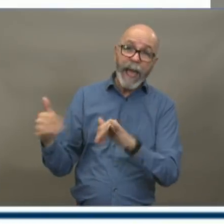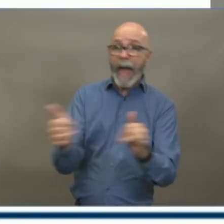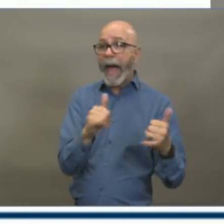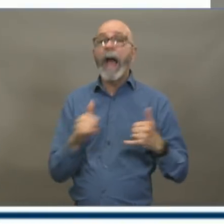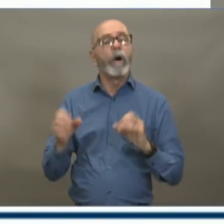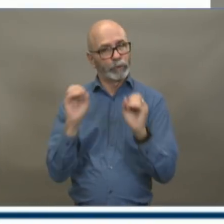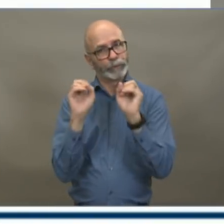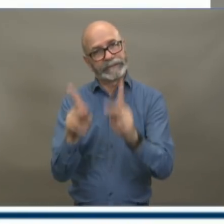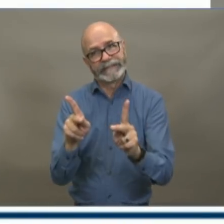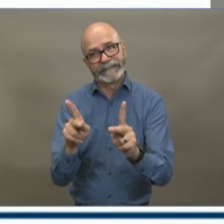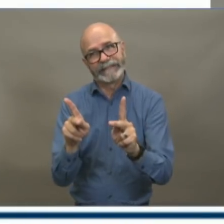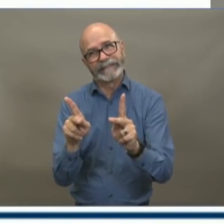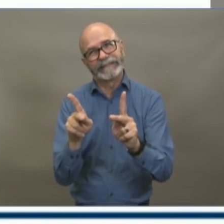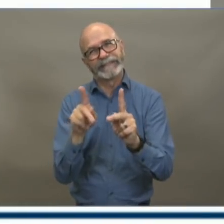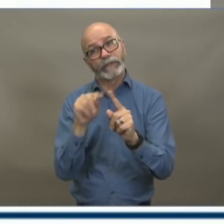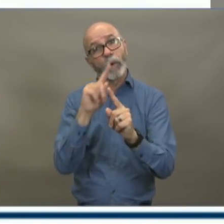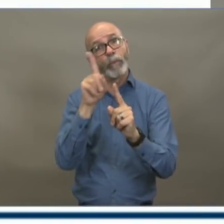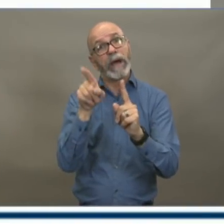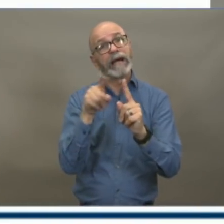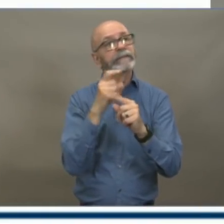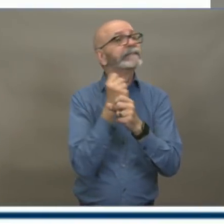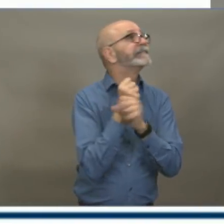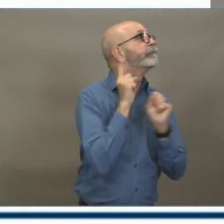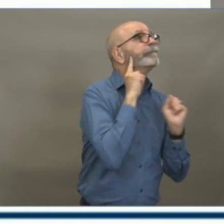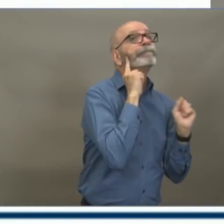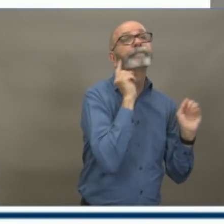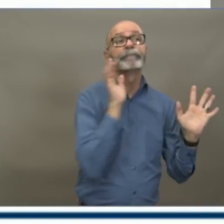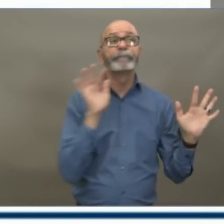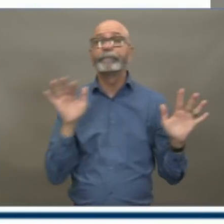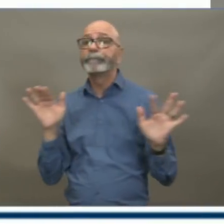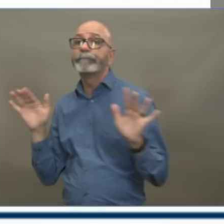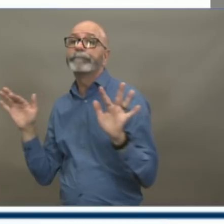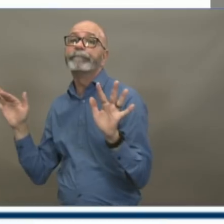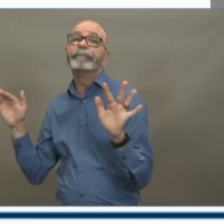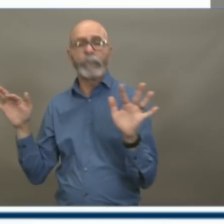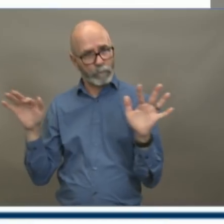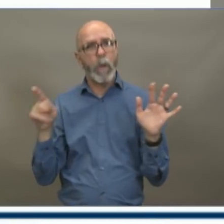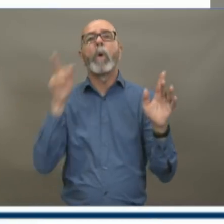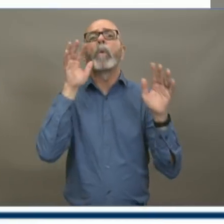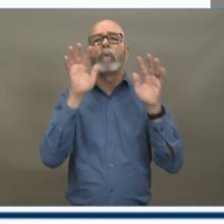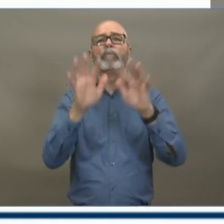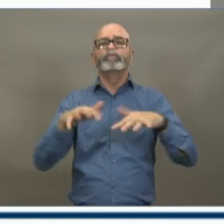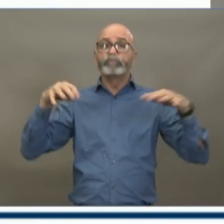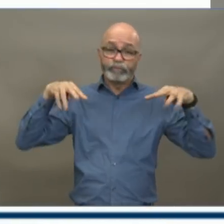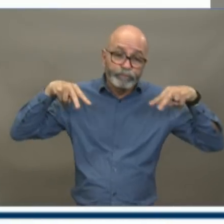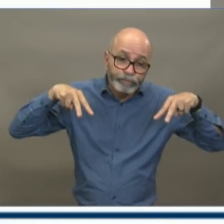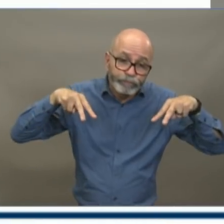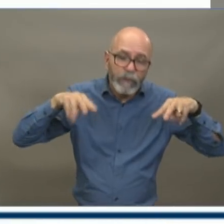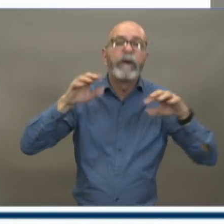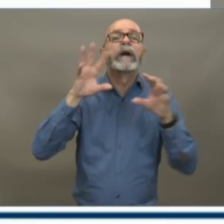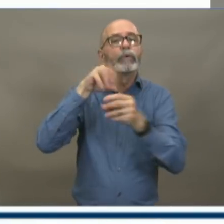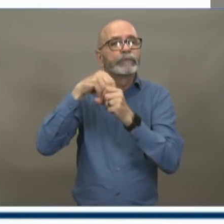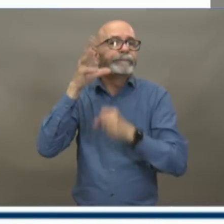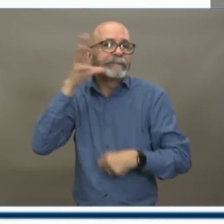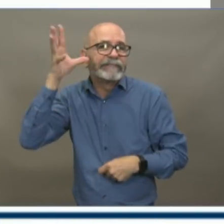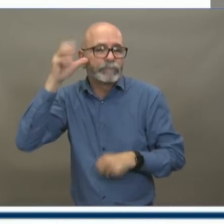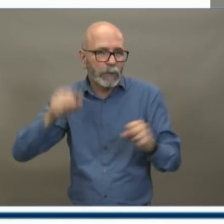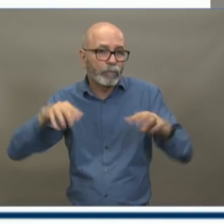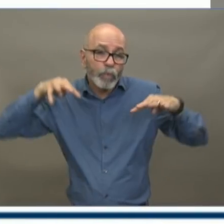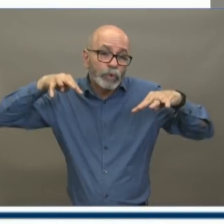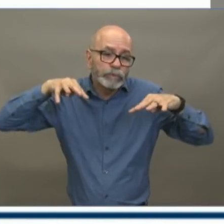stands. But we need to be slow and careful about this. And I have to say what I said last